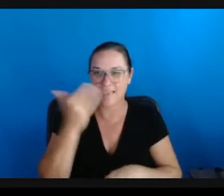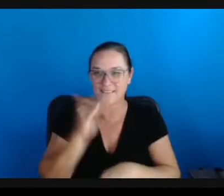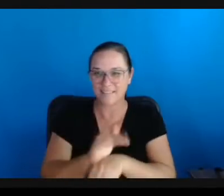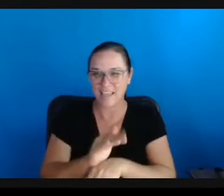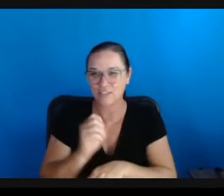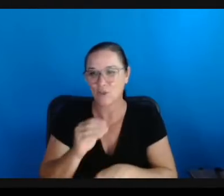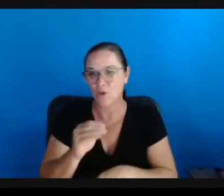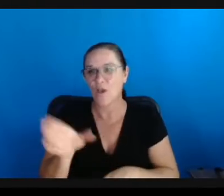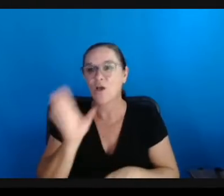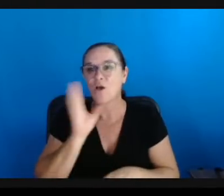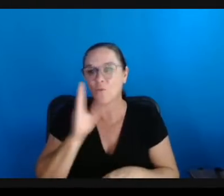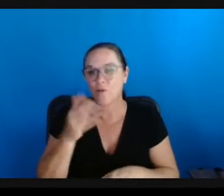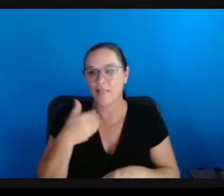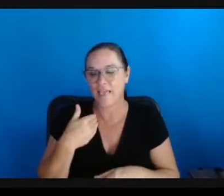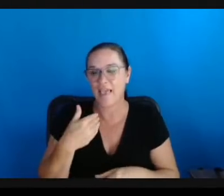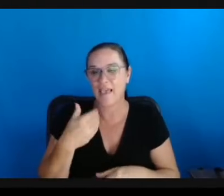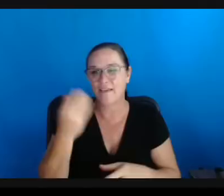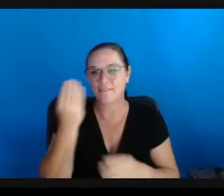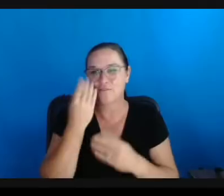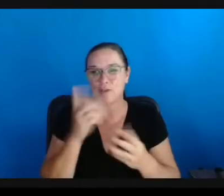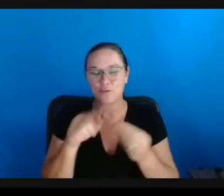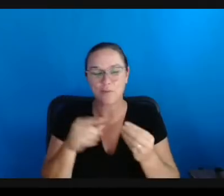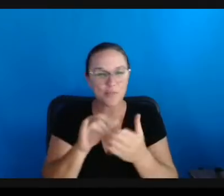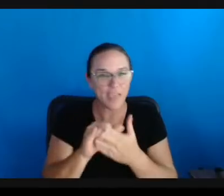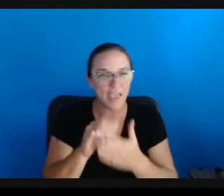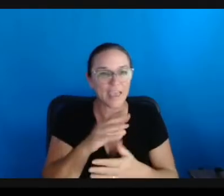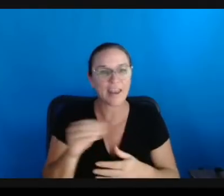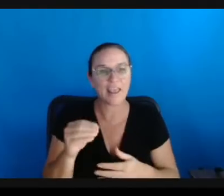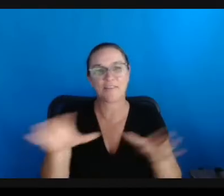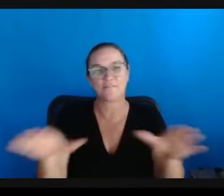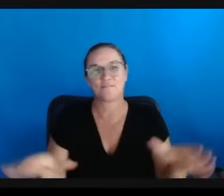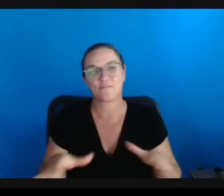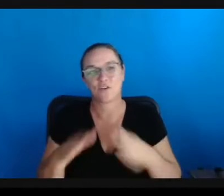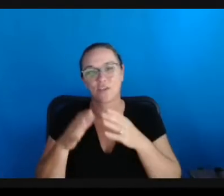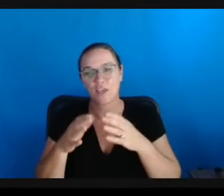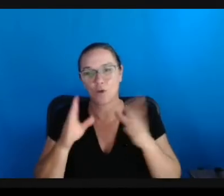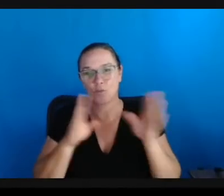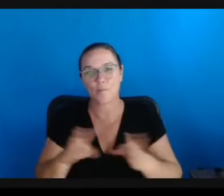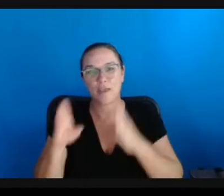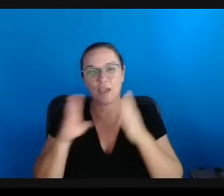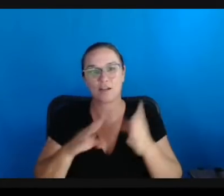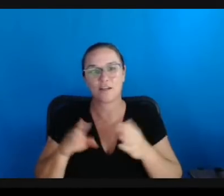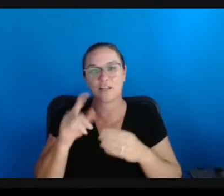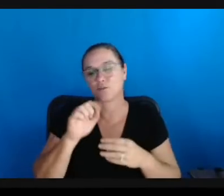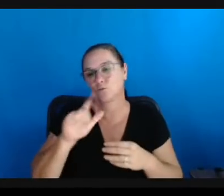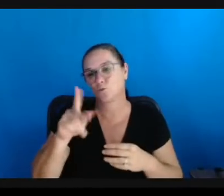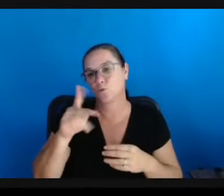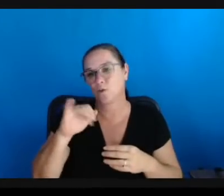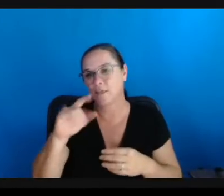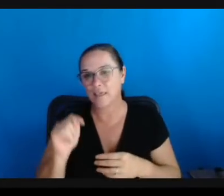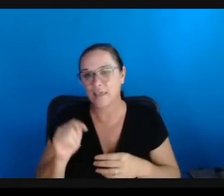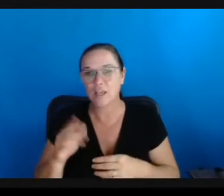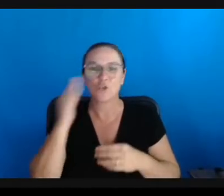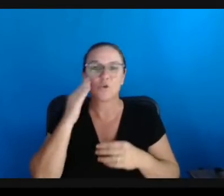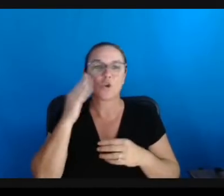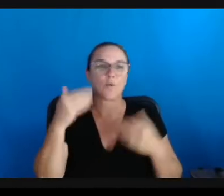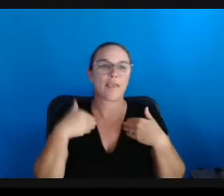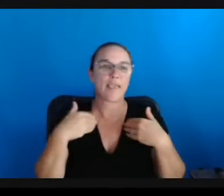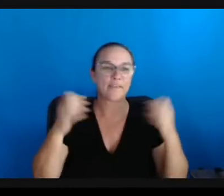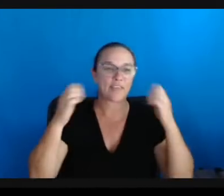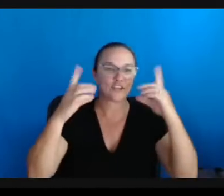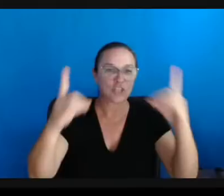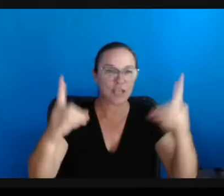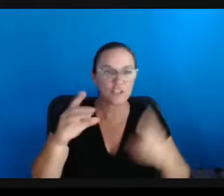little write-up about that and talk about our volcano toolkit and our youth development program. You guys know we do the volcano education. We also do